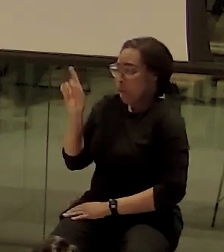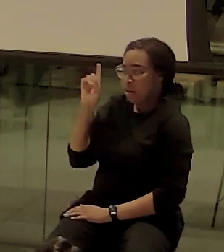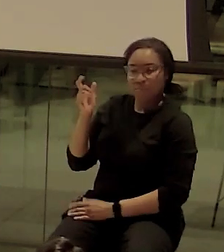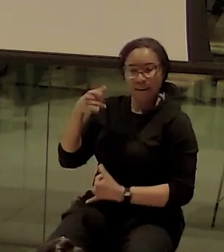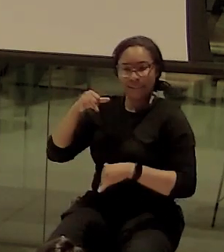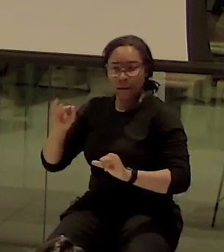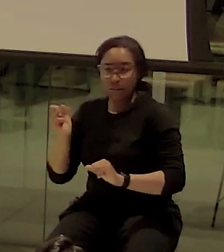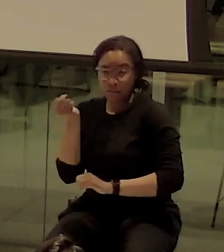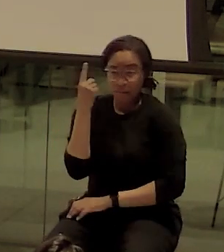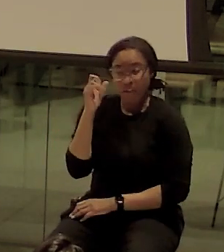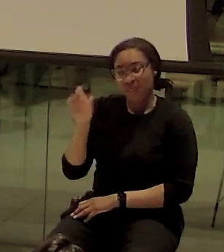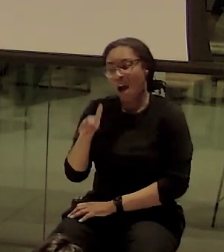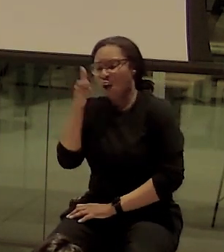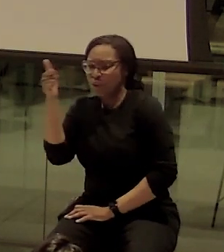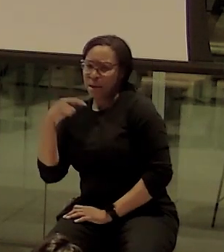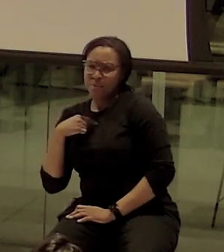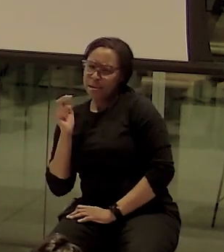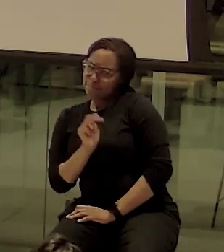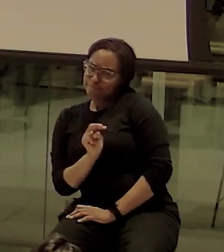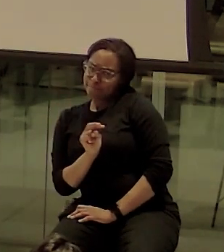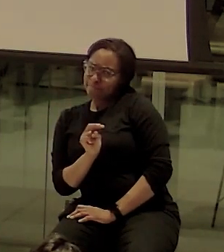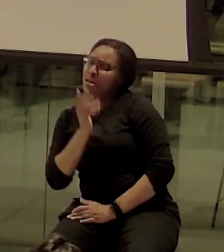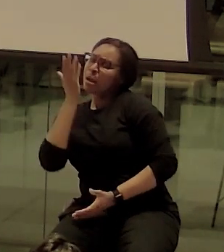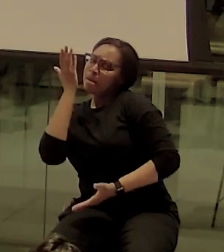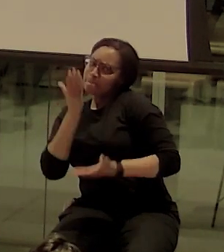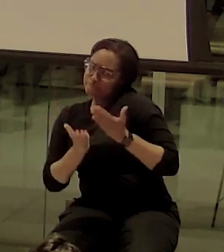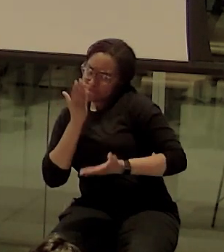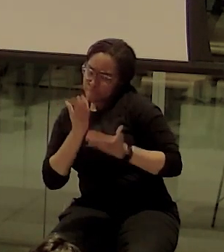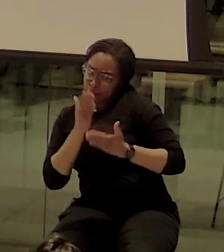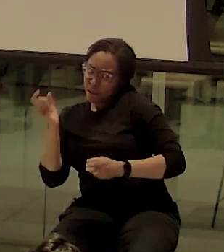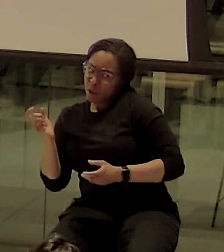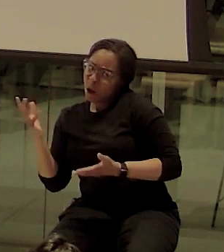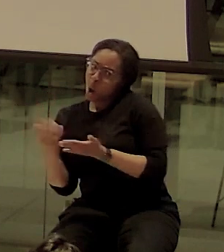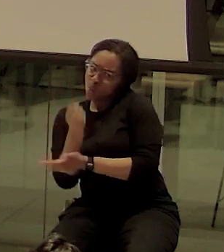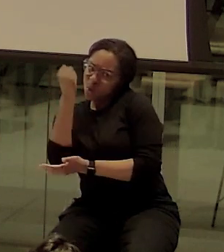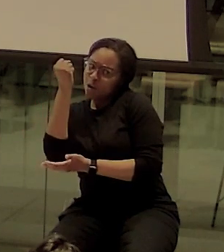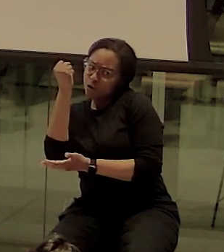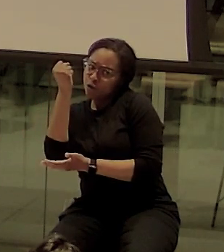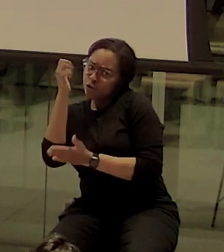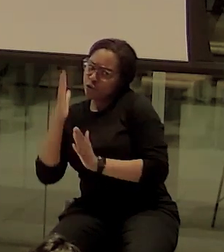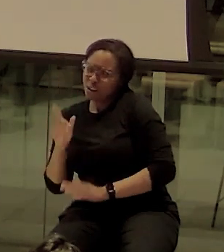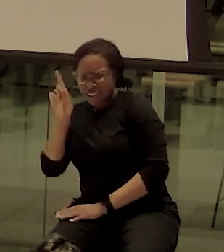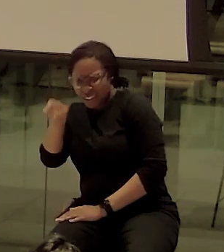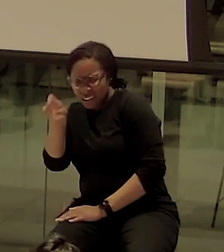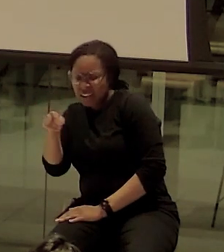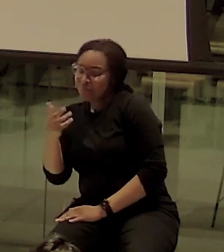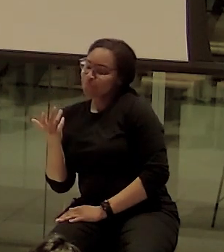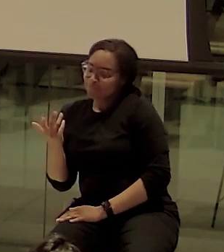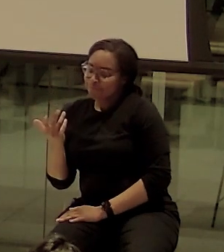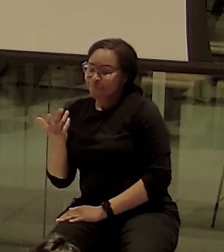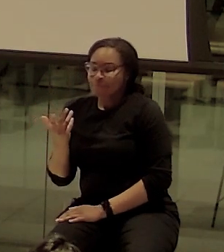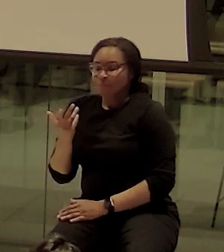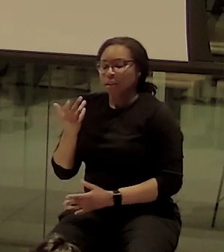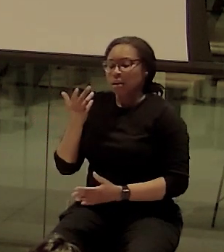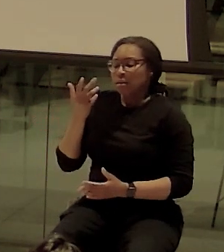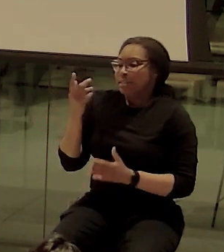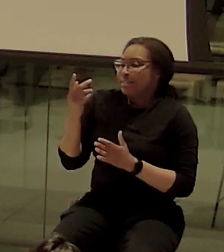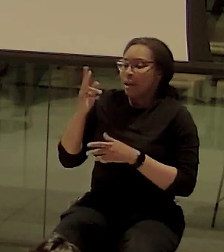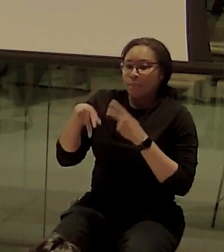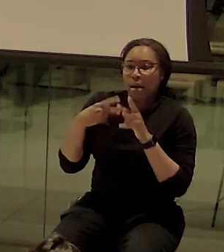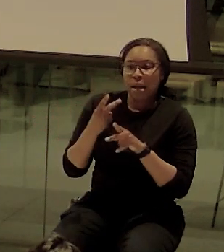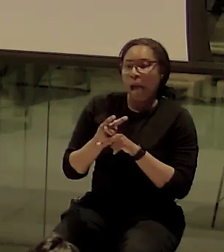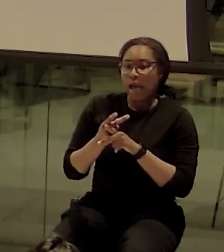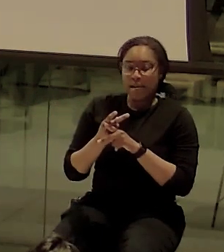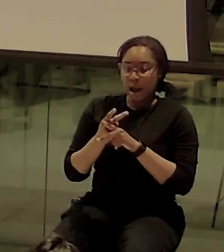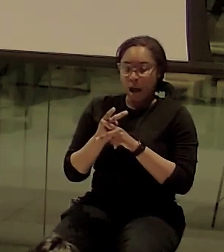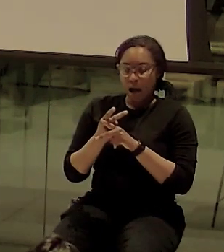other position that might say, maybe there needs to be victors in this kind of work. Maybe there needs to be some kind of relief.